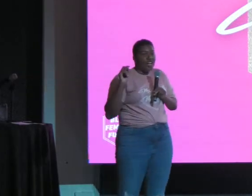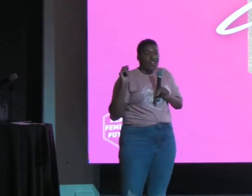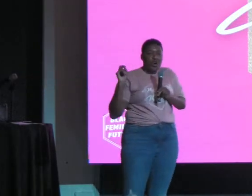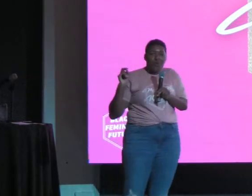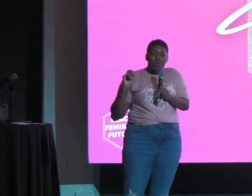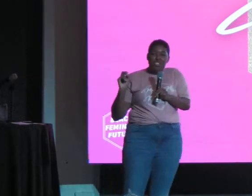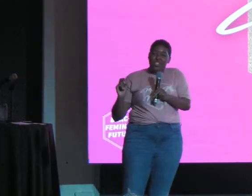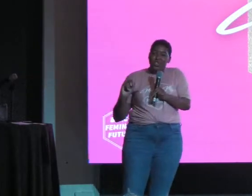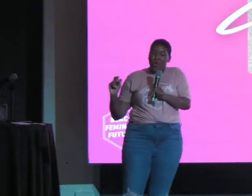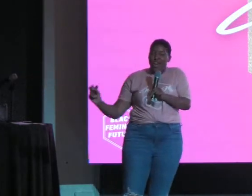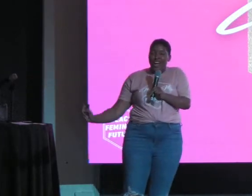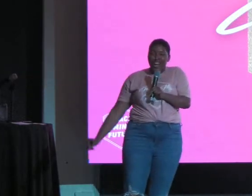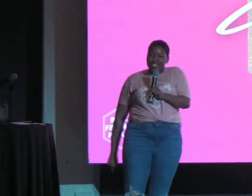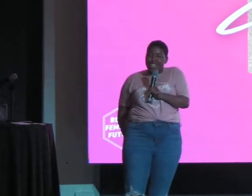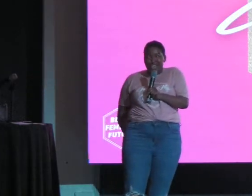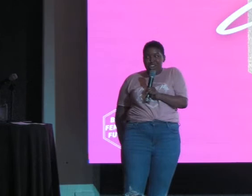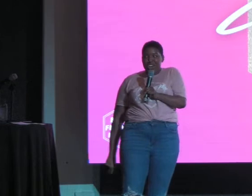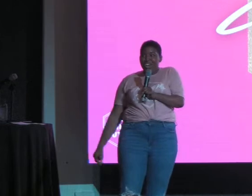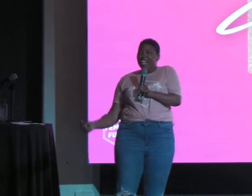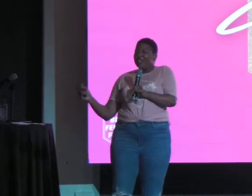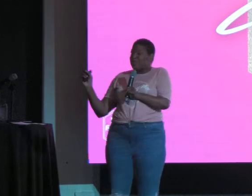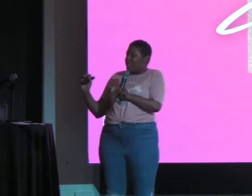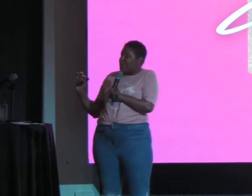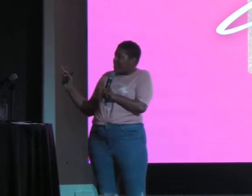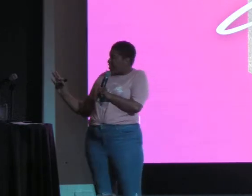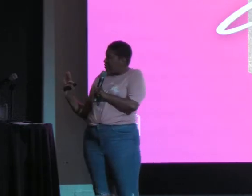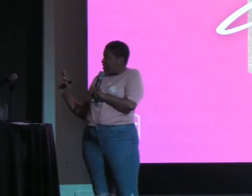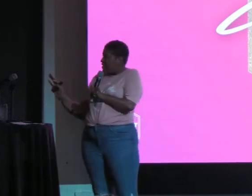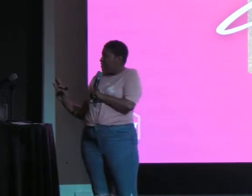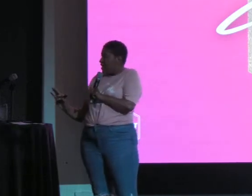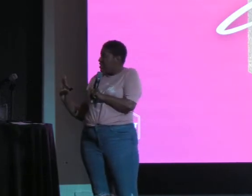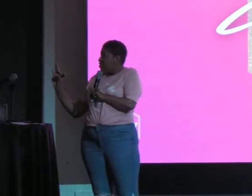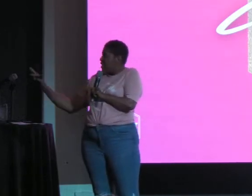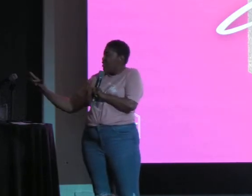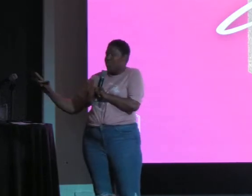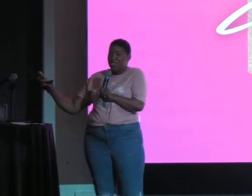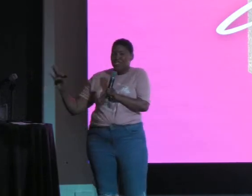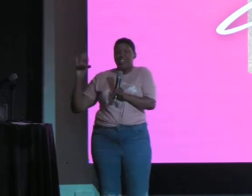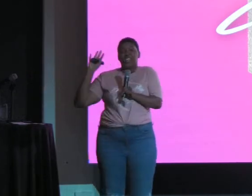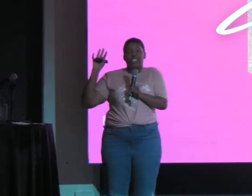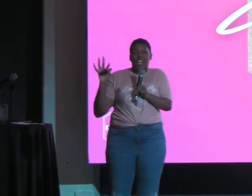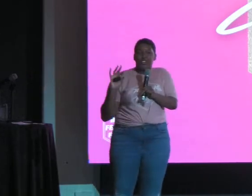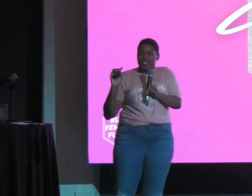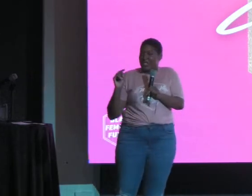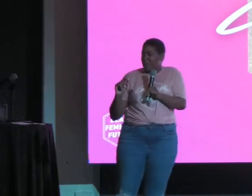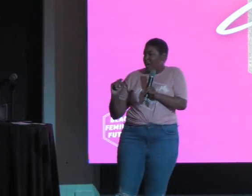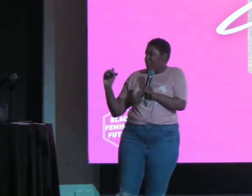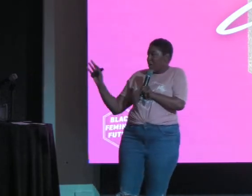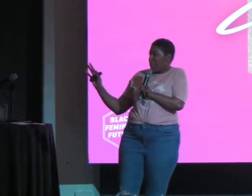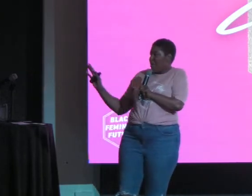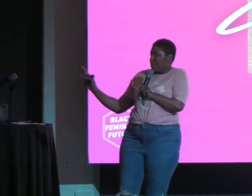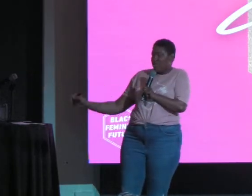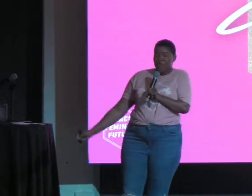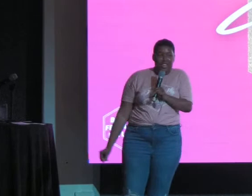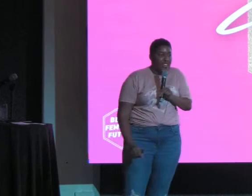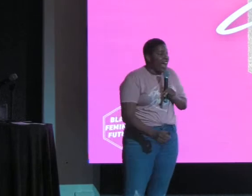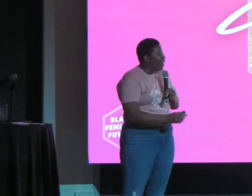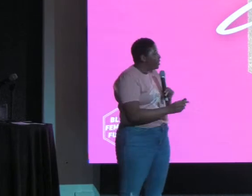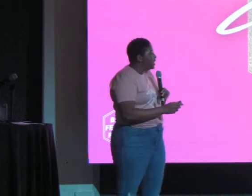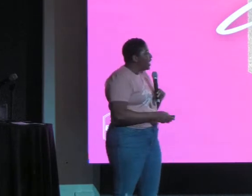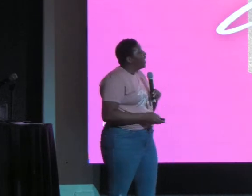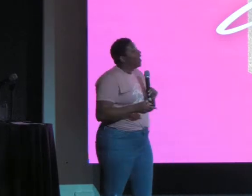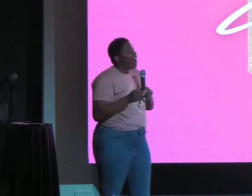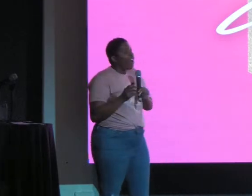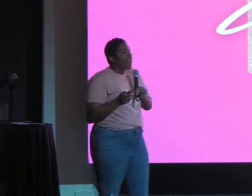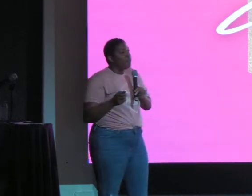got a No Mo Misogynoir cocktail. It was made specifically for this event, so thank you to the Gathering Spot bar manager for making that